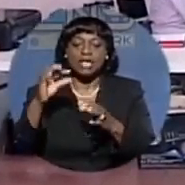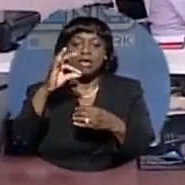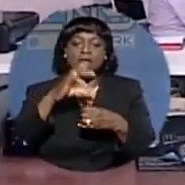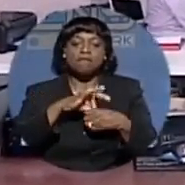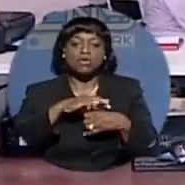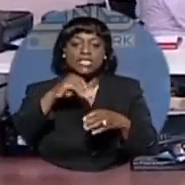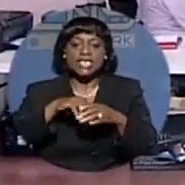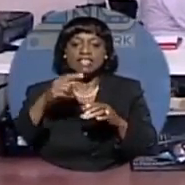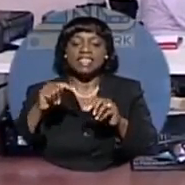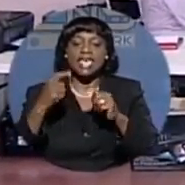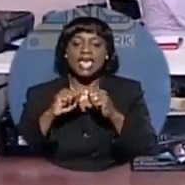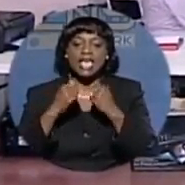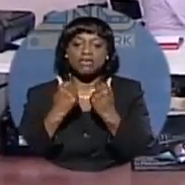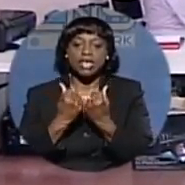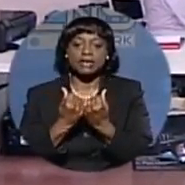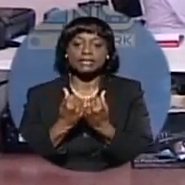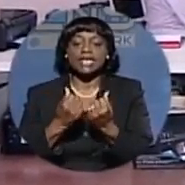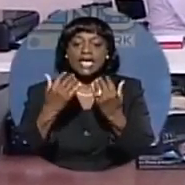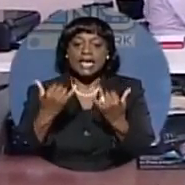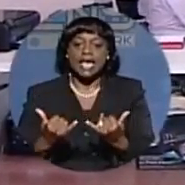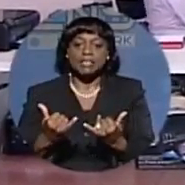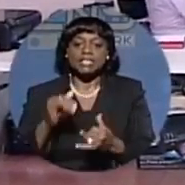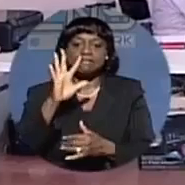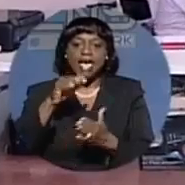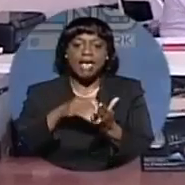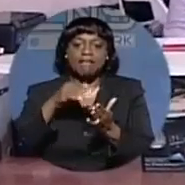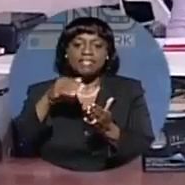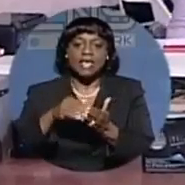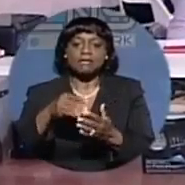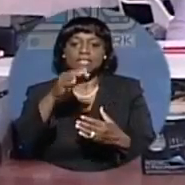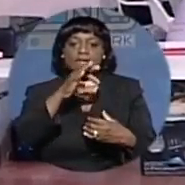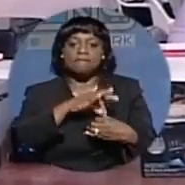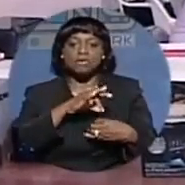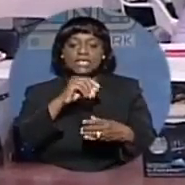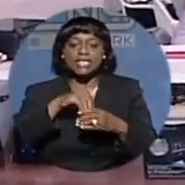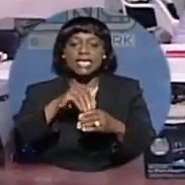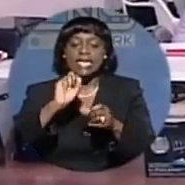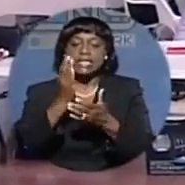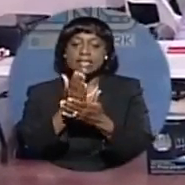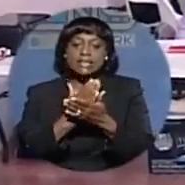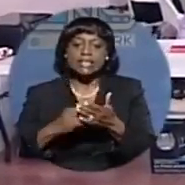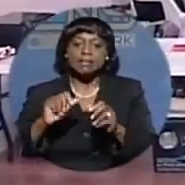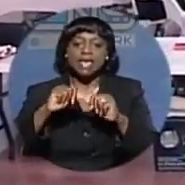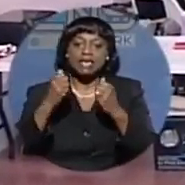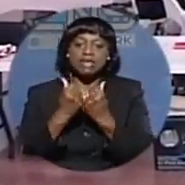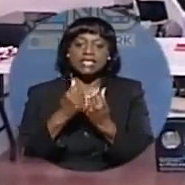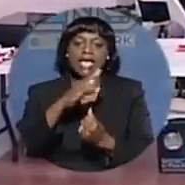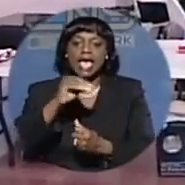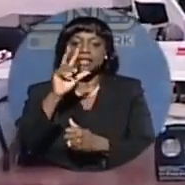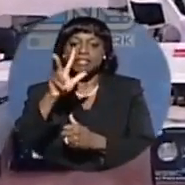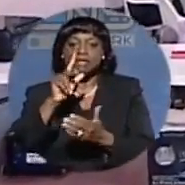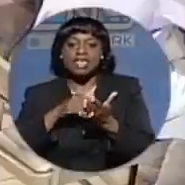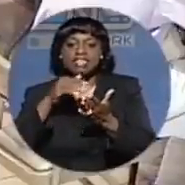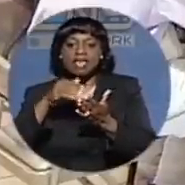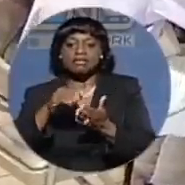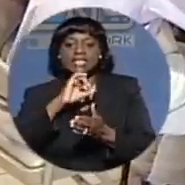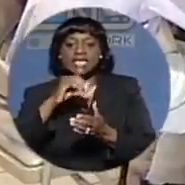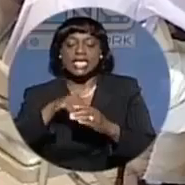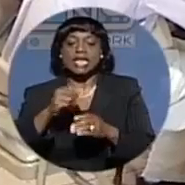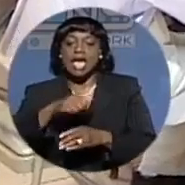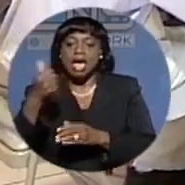As it now stands, there are up to 5,000 voters in some areas compared to about 3,000 in others.